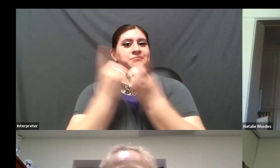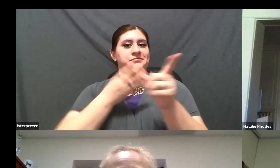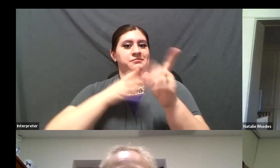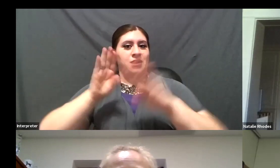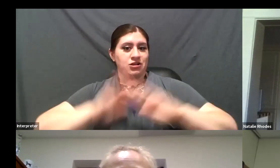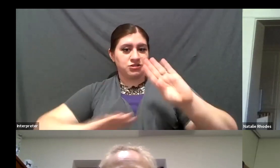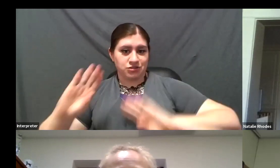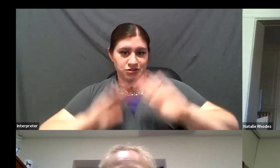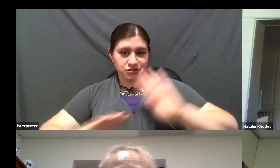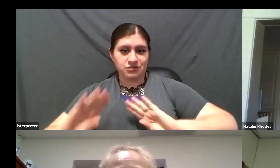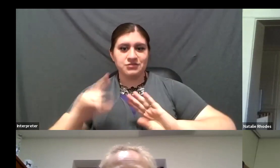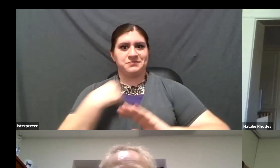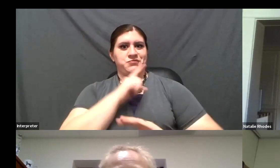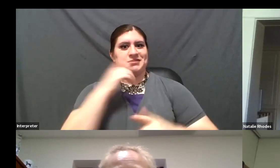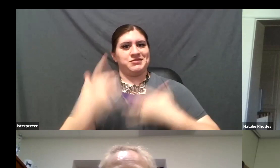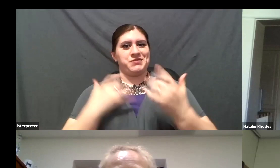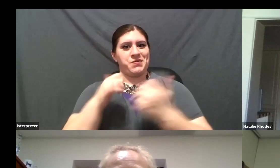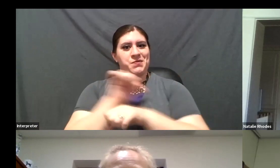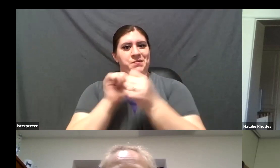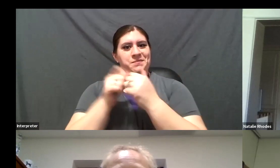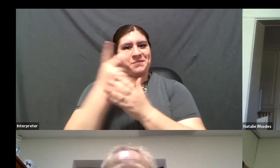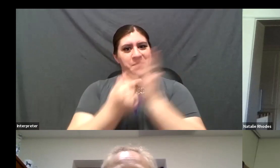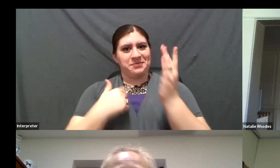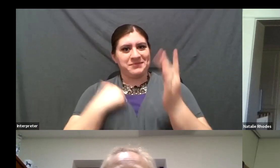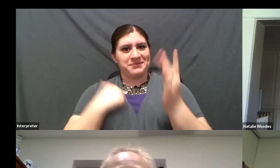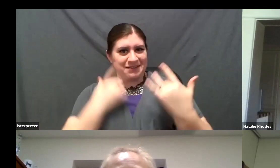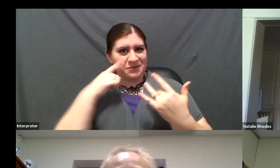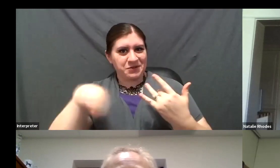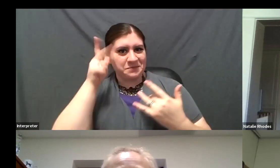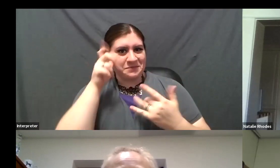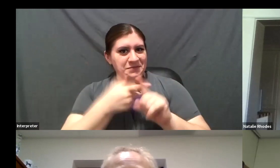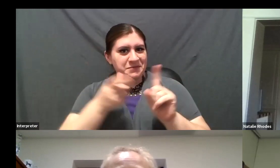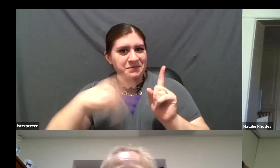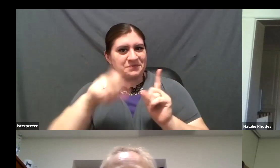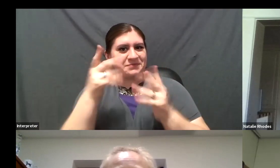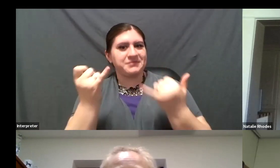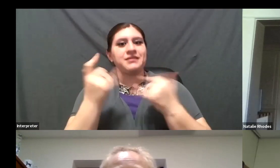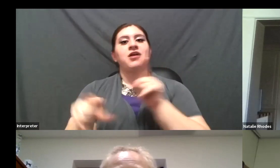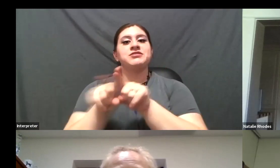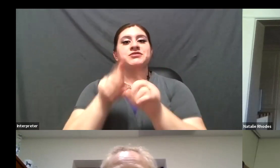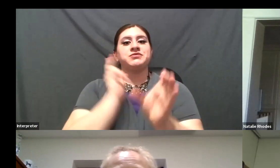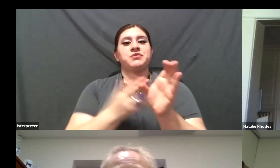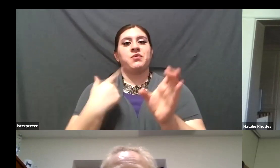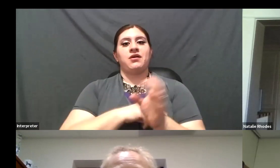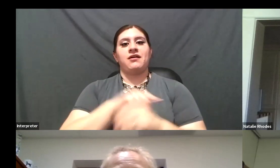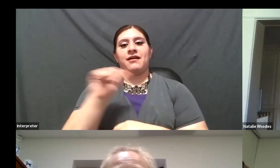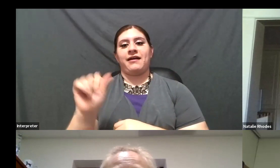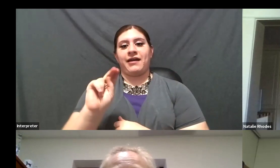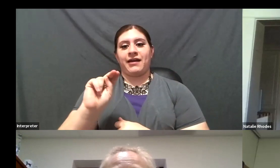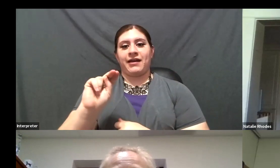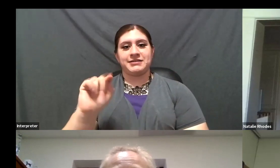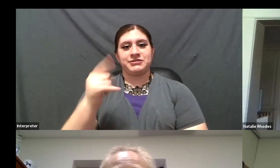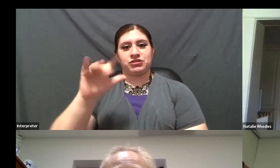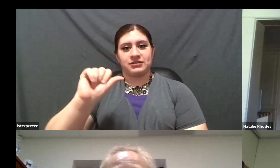Biology, and I really enjoy working with both of them. So I'm excited for you to hear from them today. Also joining us is Angie Guidry. She is one